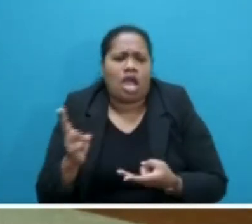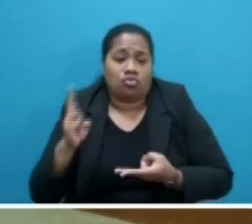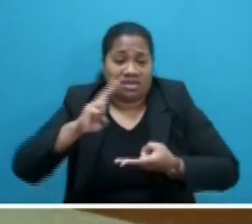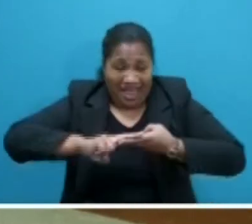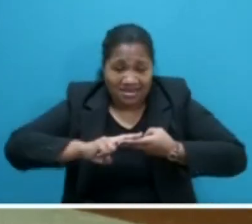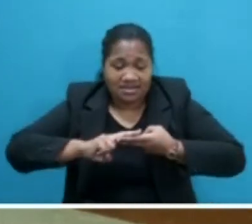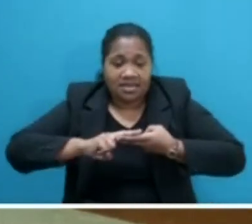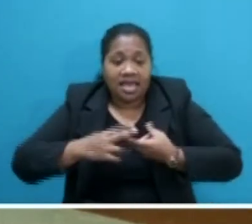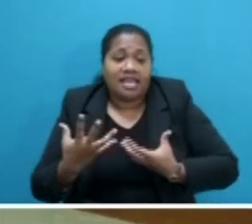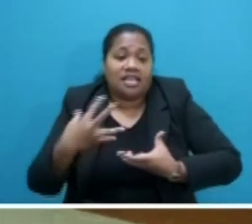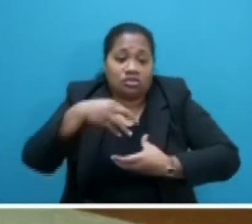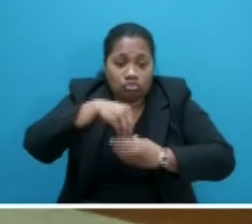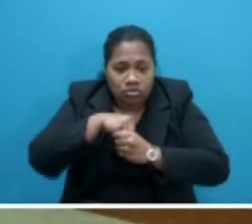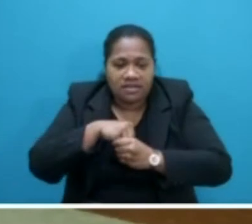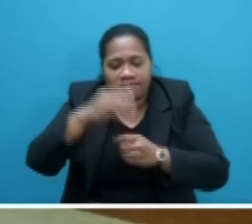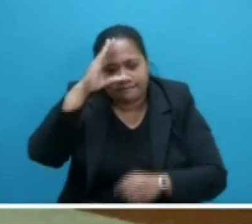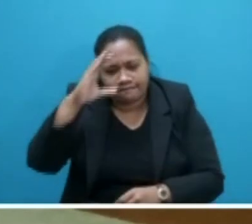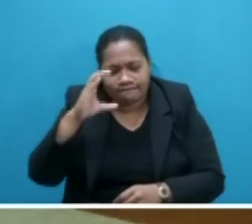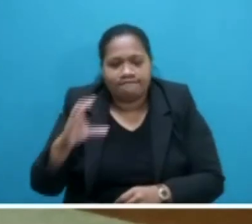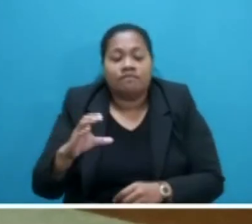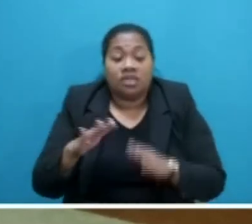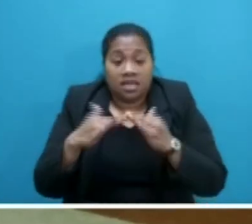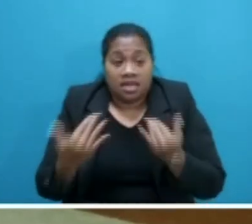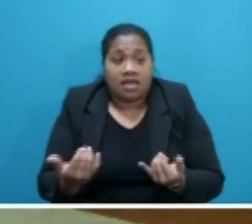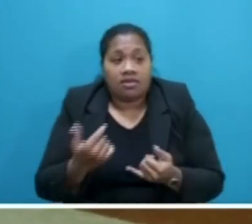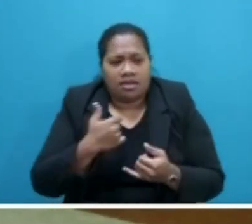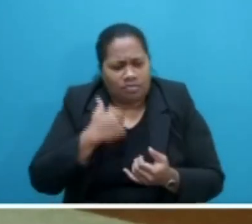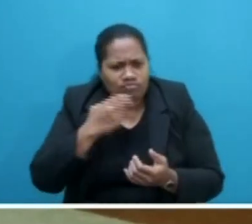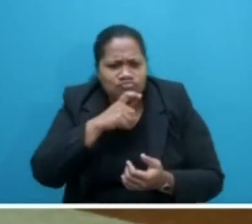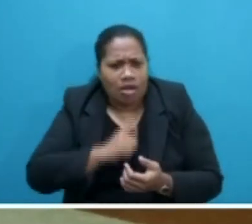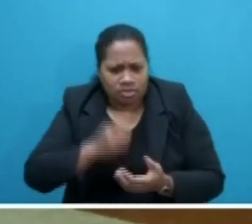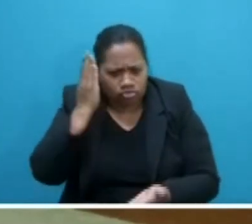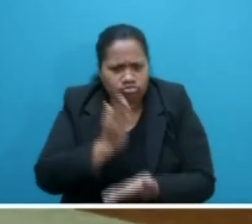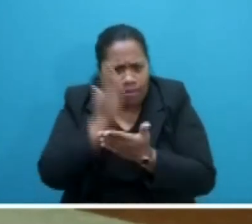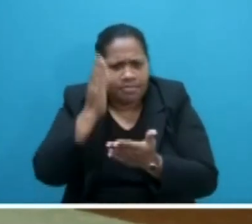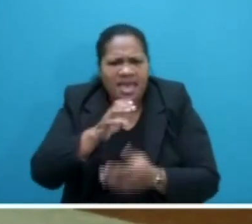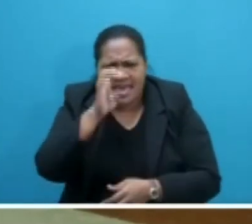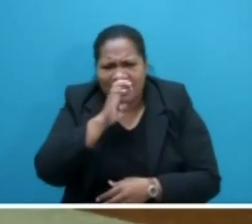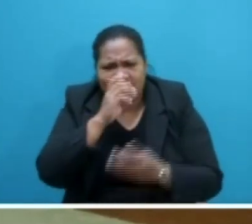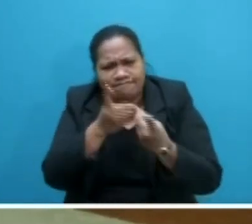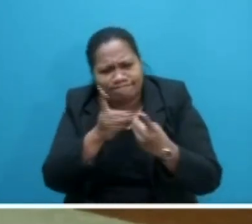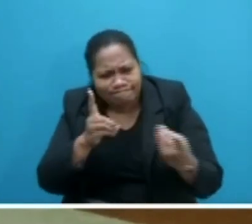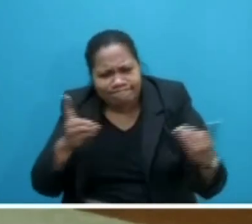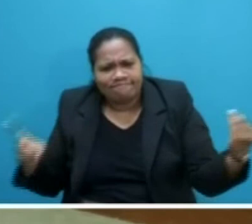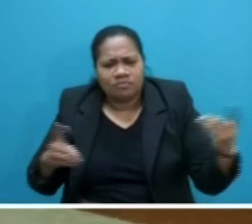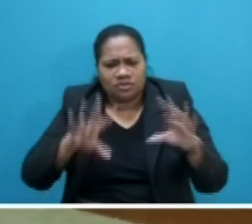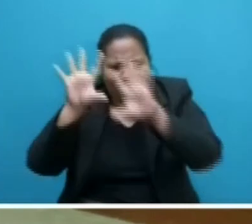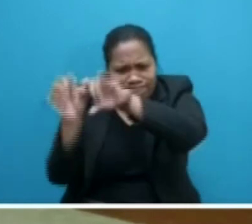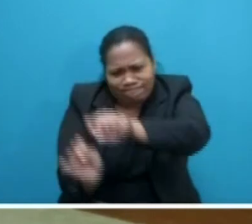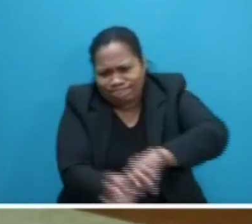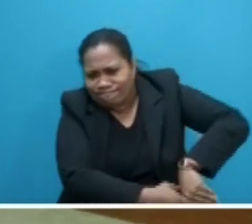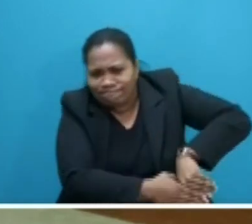I promised to end the decades of division, ethnic discrimination, and communalism that nearly drove our nation into the